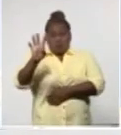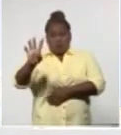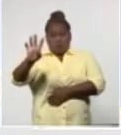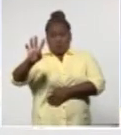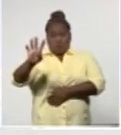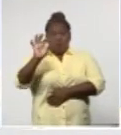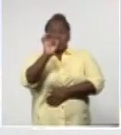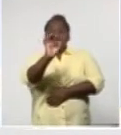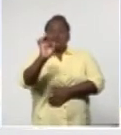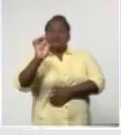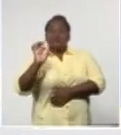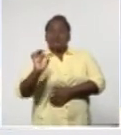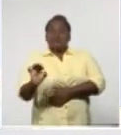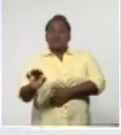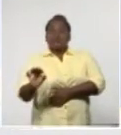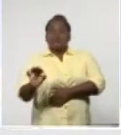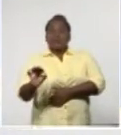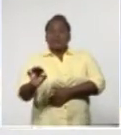the detection of these